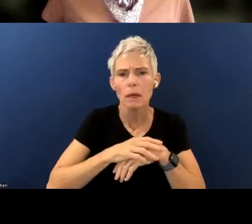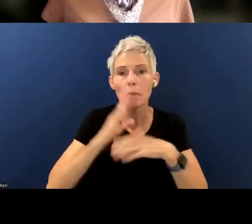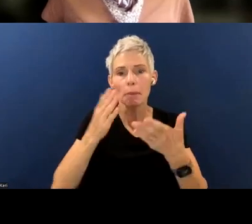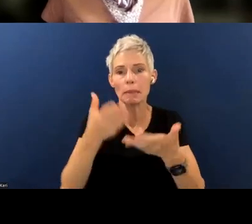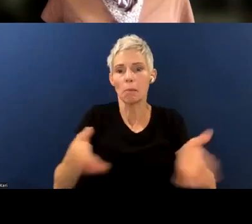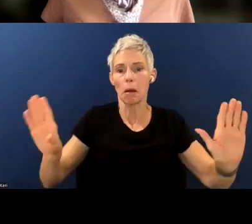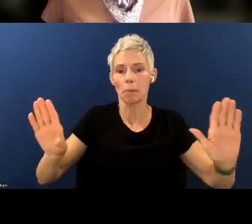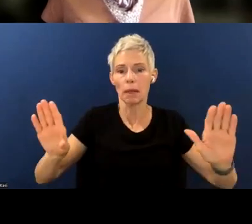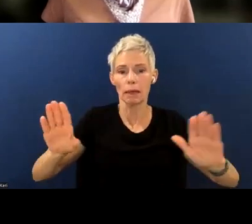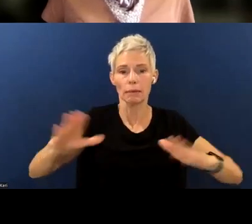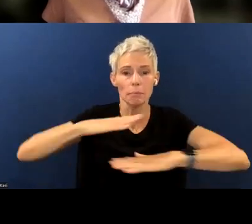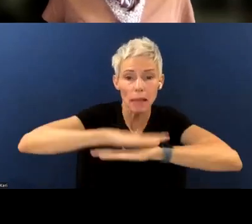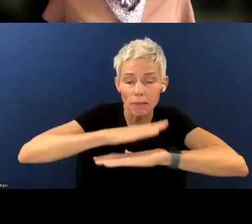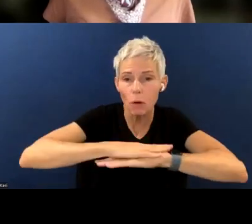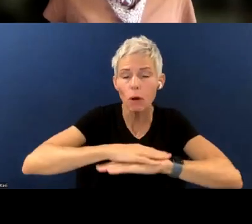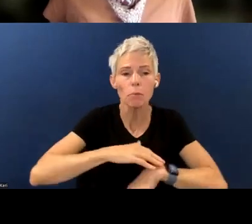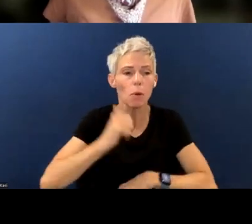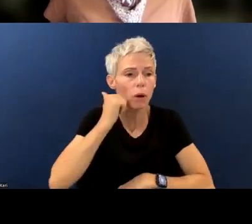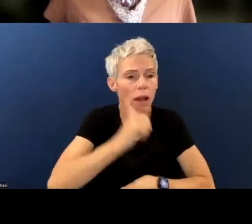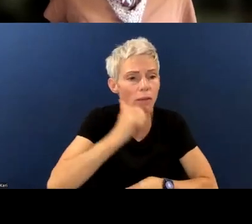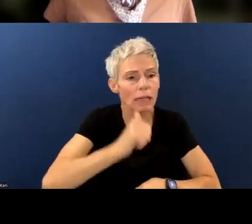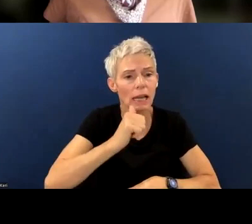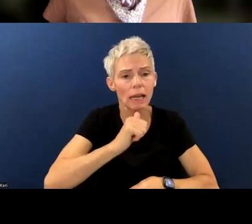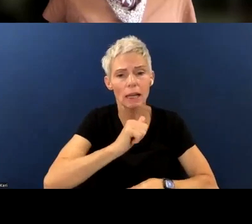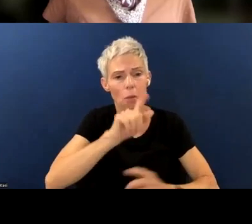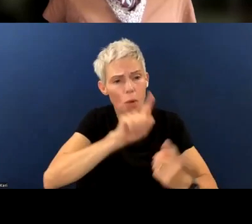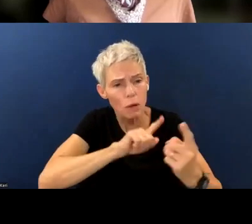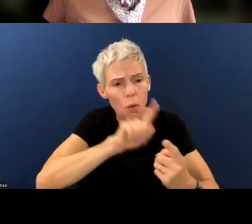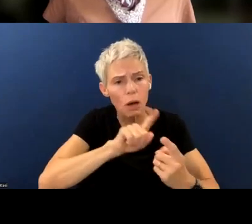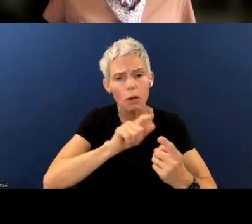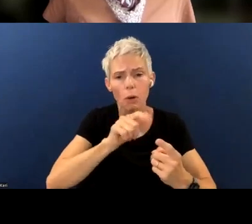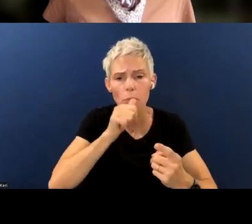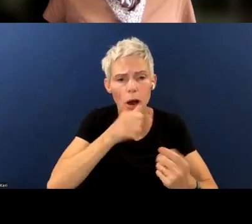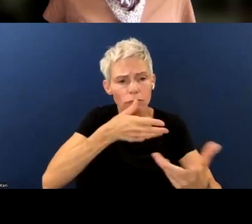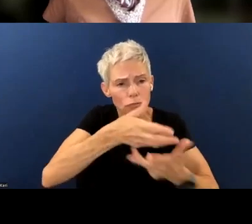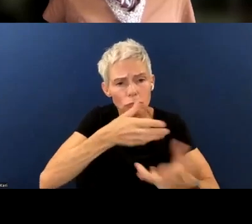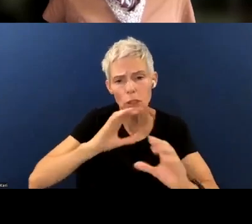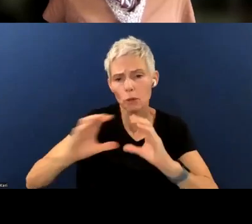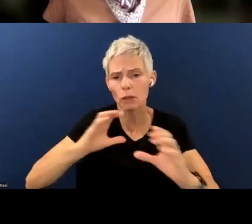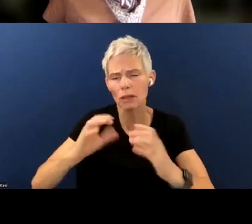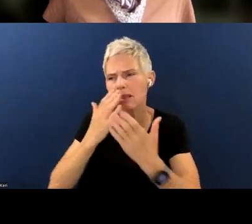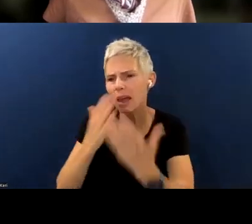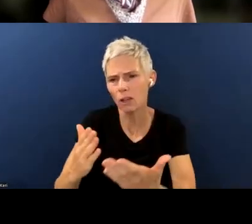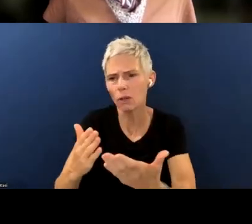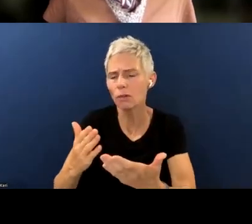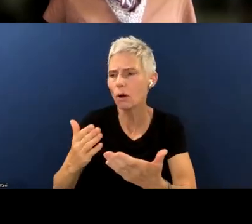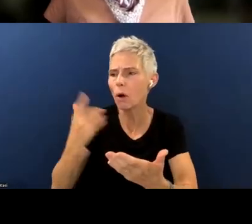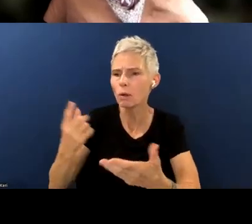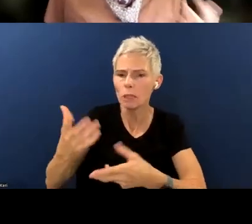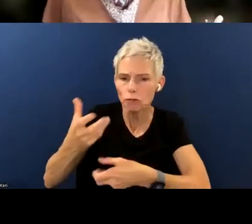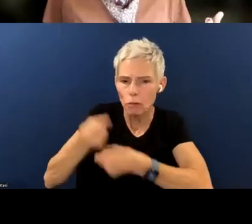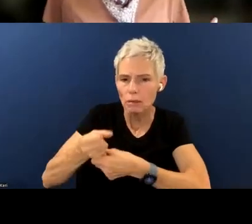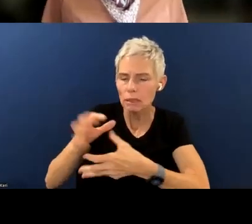or in your own day-to-day interpersonal communications. Thank you for being trusted and confident messengers around